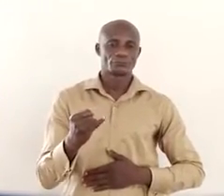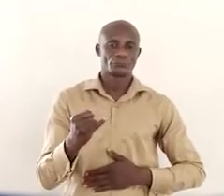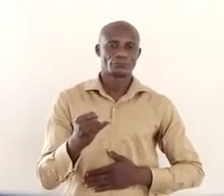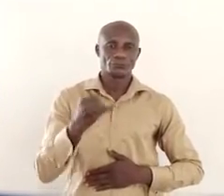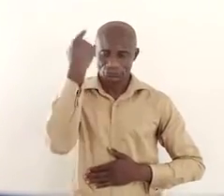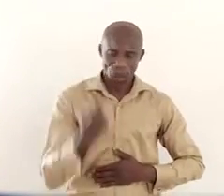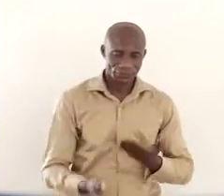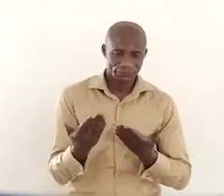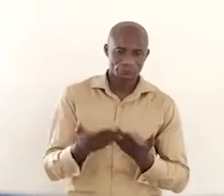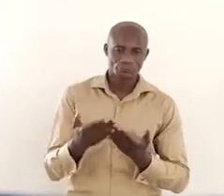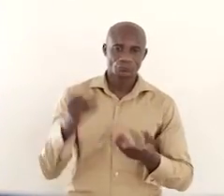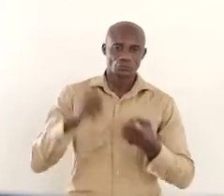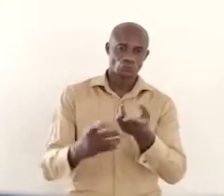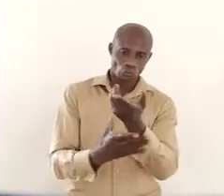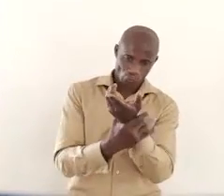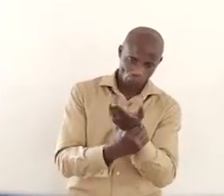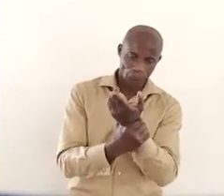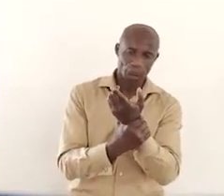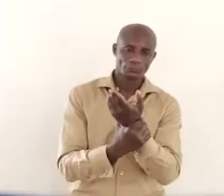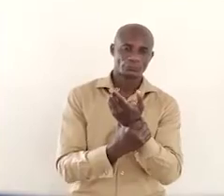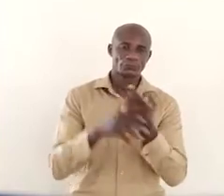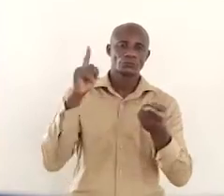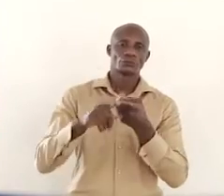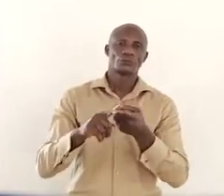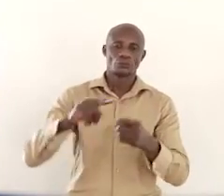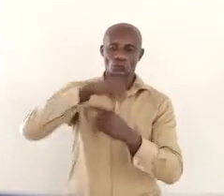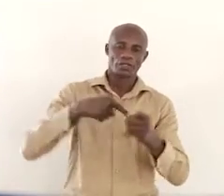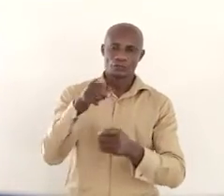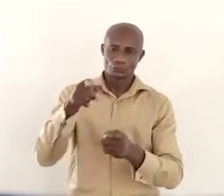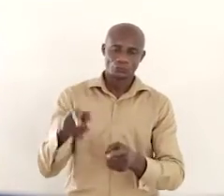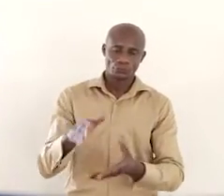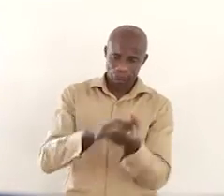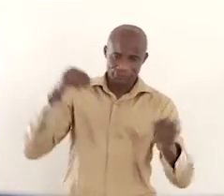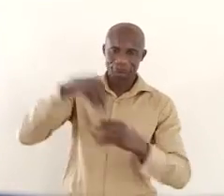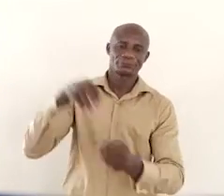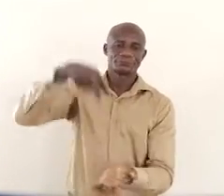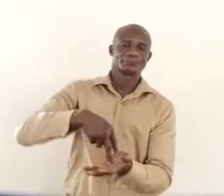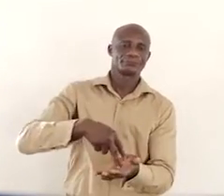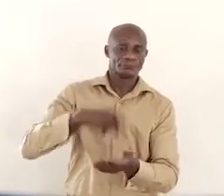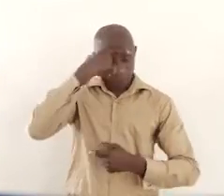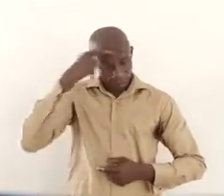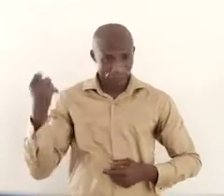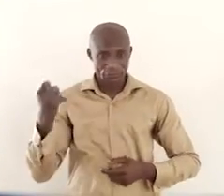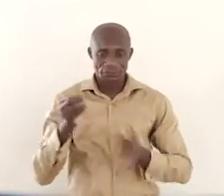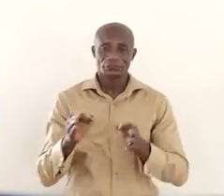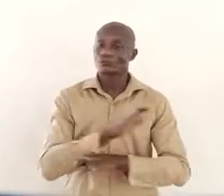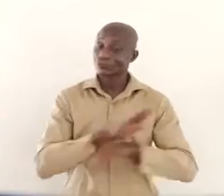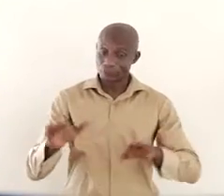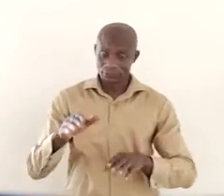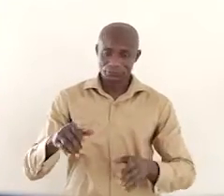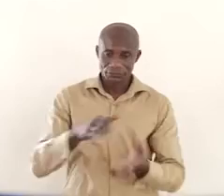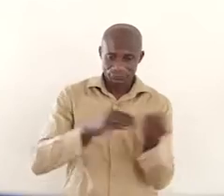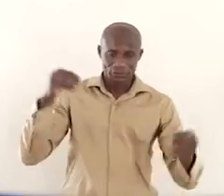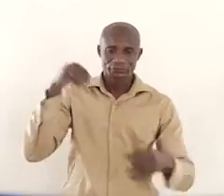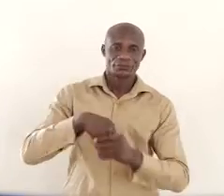this is only easy to hold on to when you believe in the resurrection. Because if you do not believe in